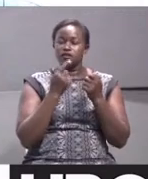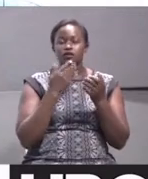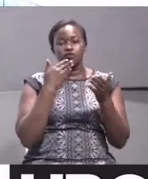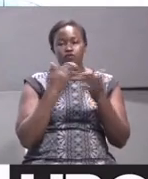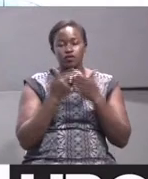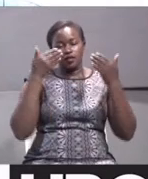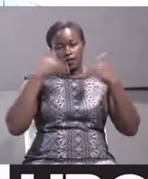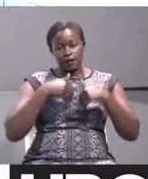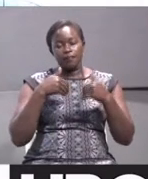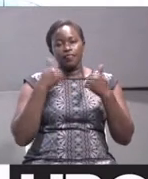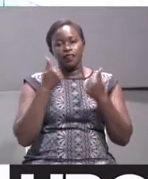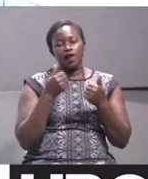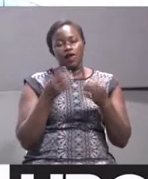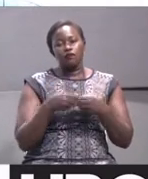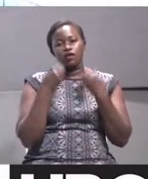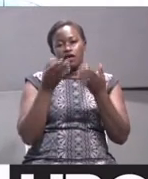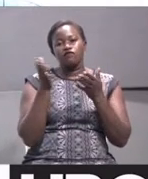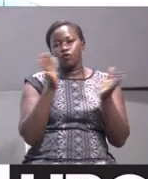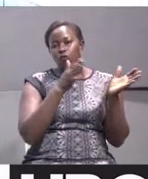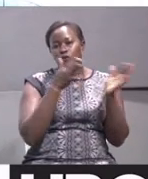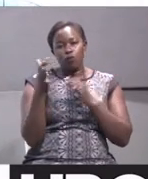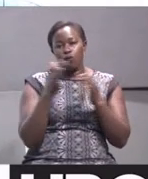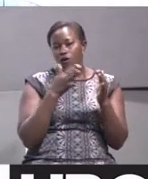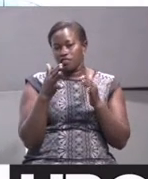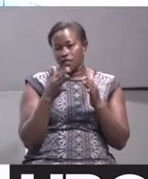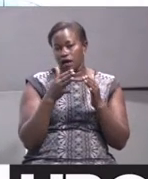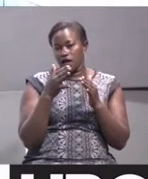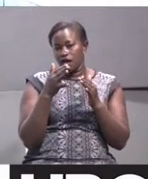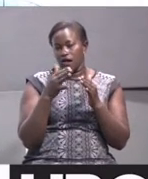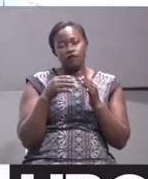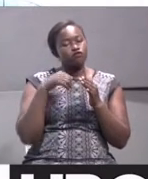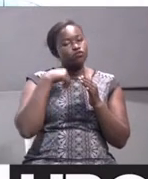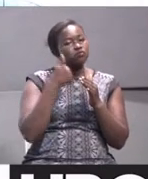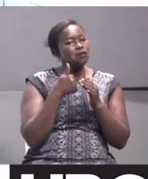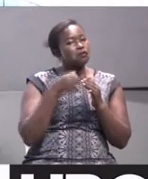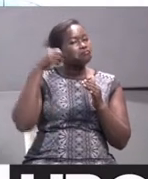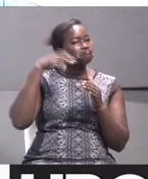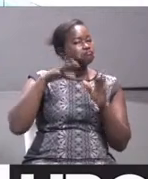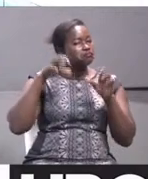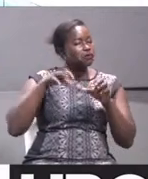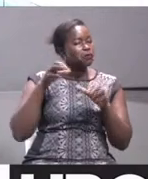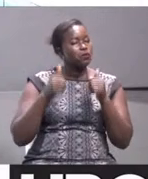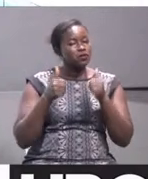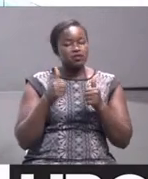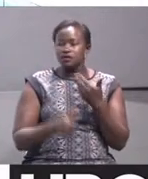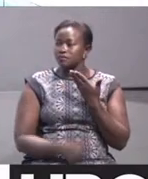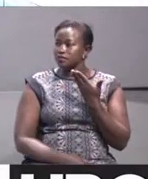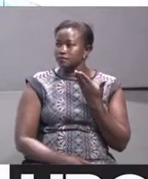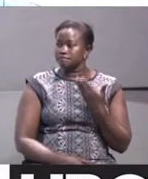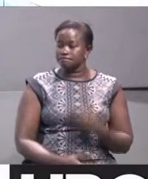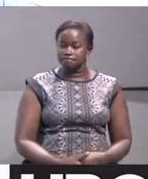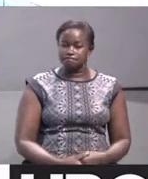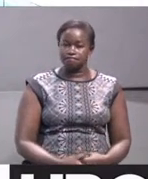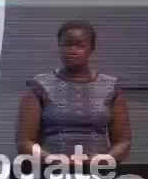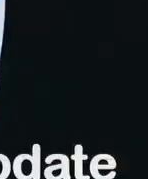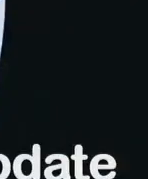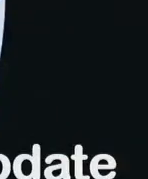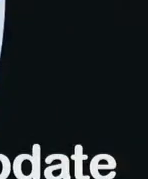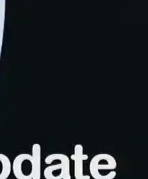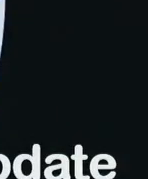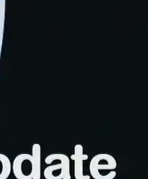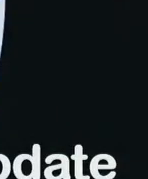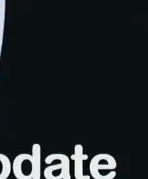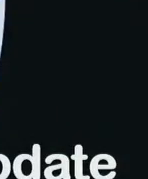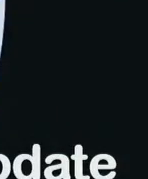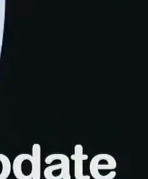of the night. Let's leave you with Nanteza Juliet here, that has the weather update. The latest